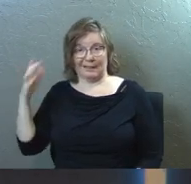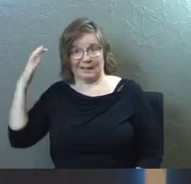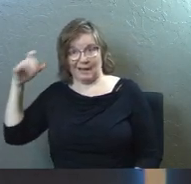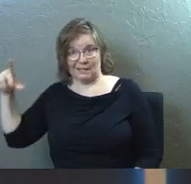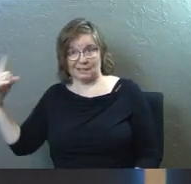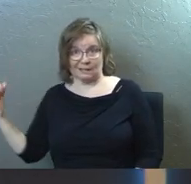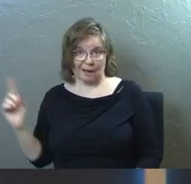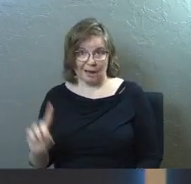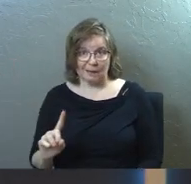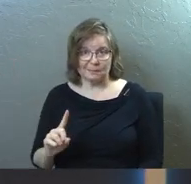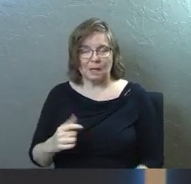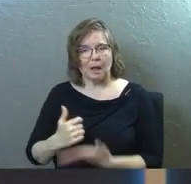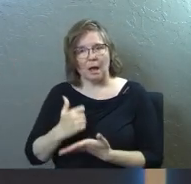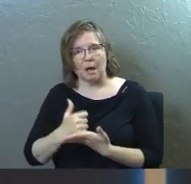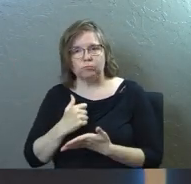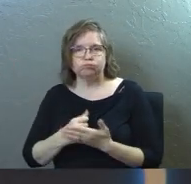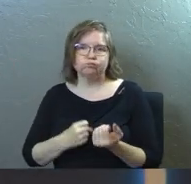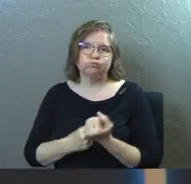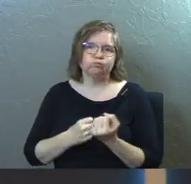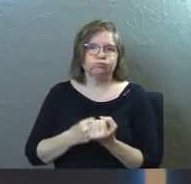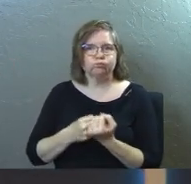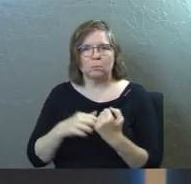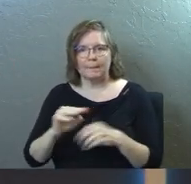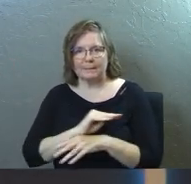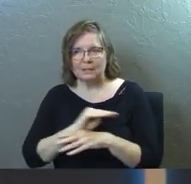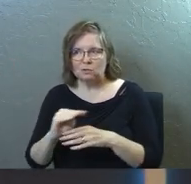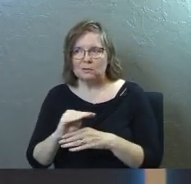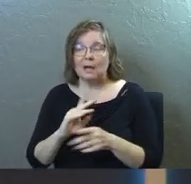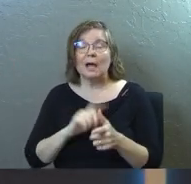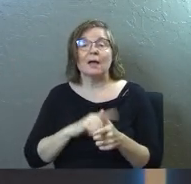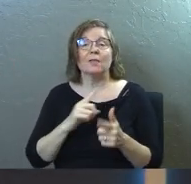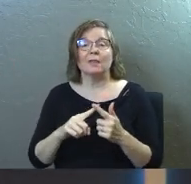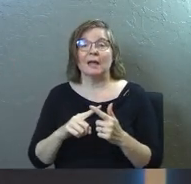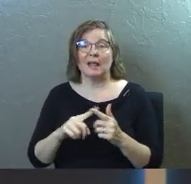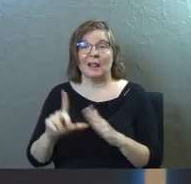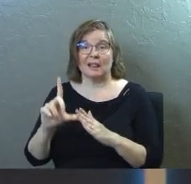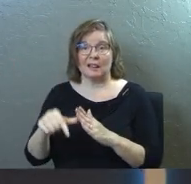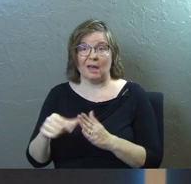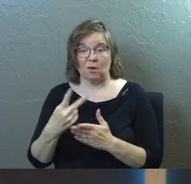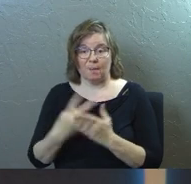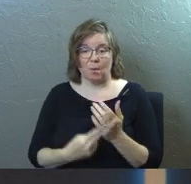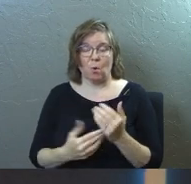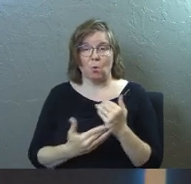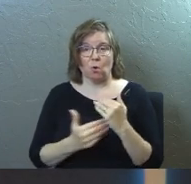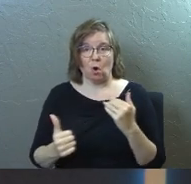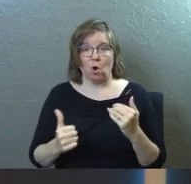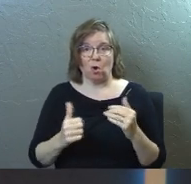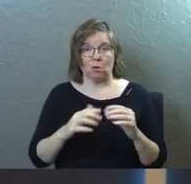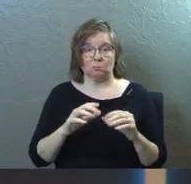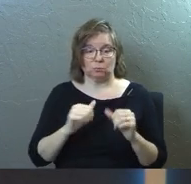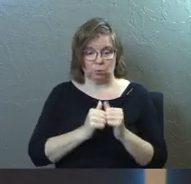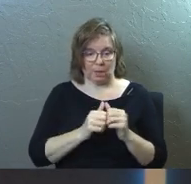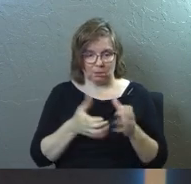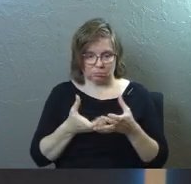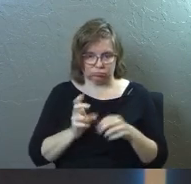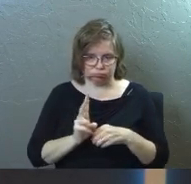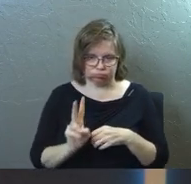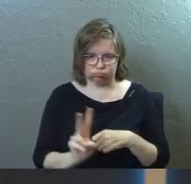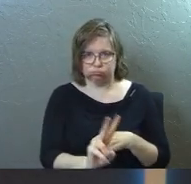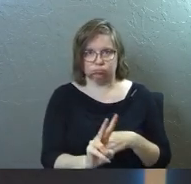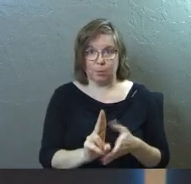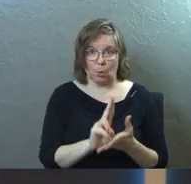equation, and he's kind of like an assistant to them in their ministry. And then they're later both called and commissioned together by the Holy